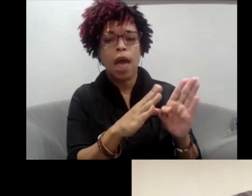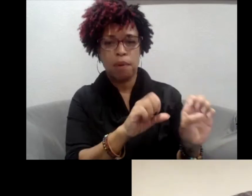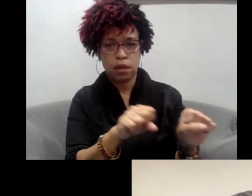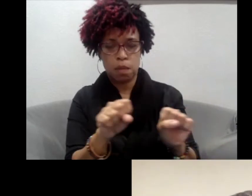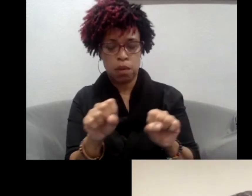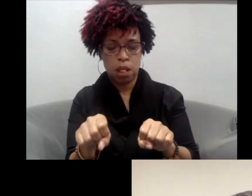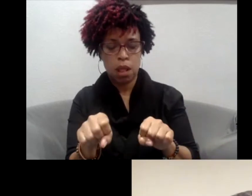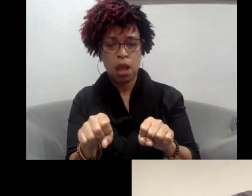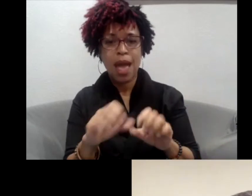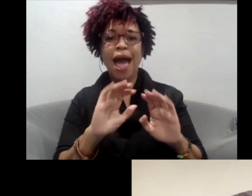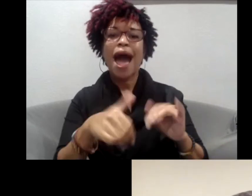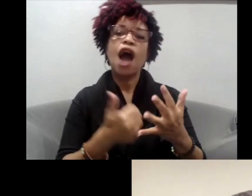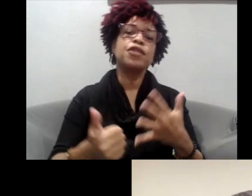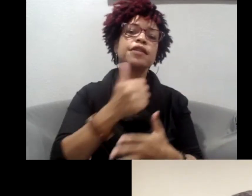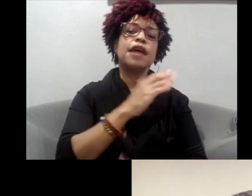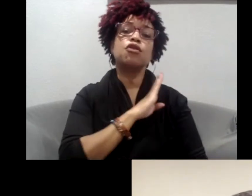are executive board members chosen?